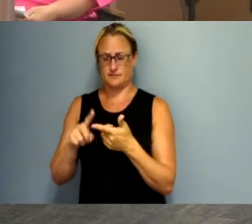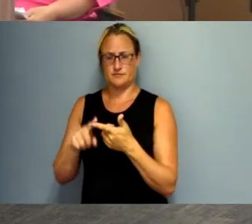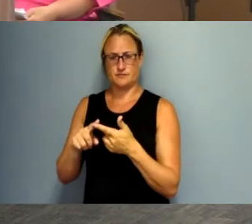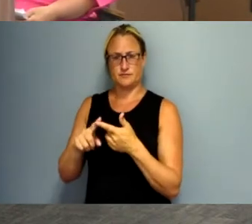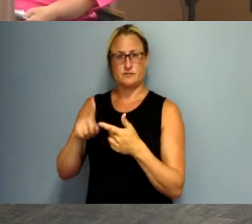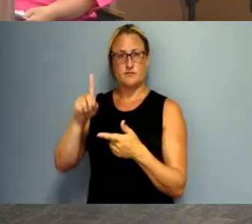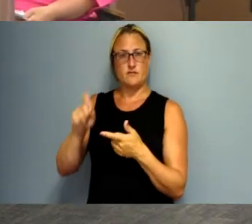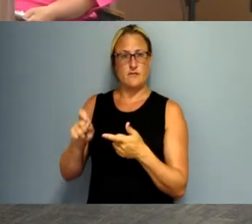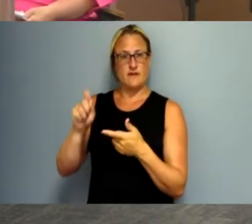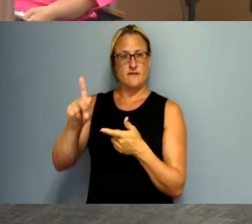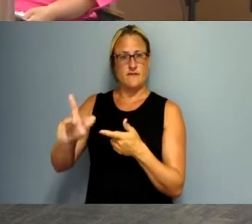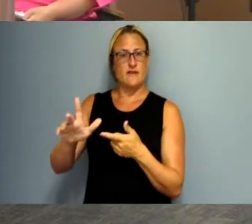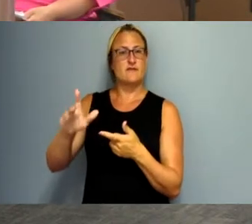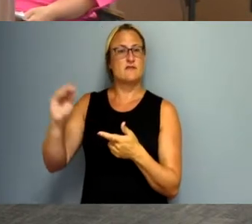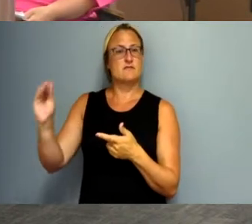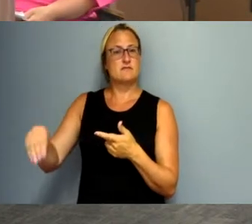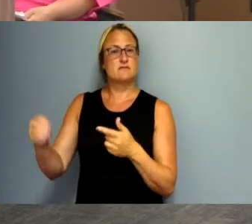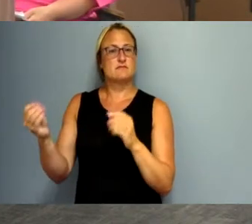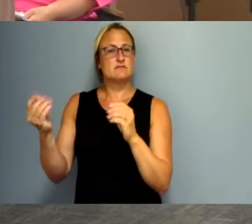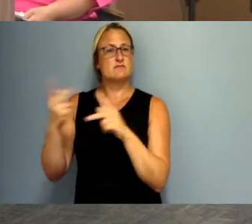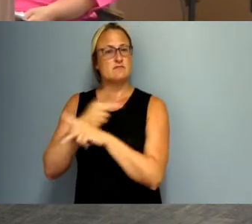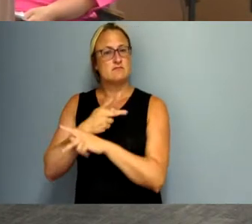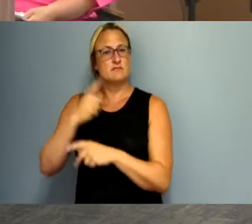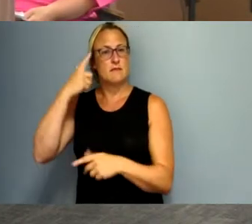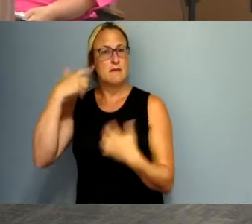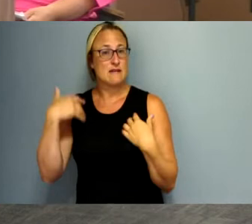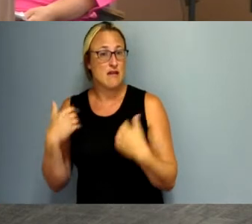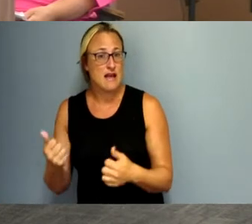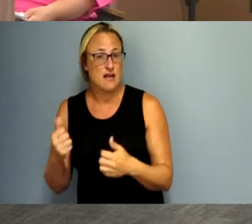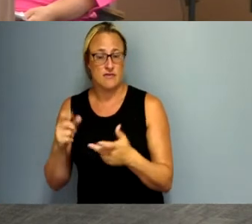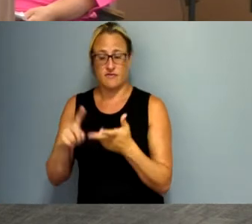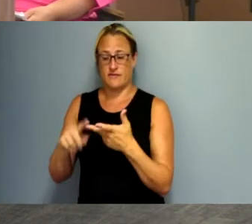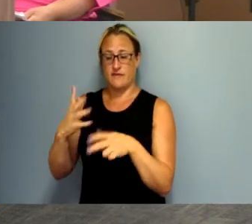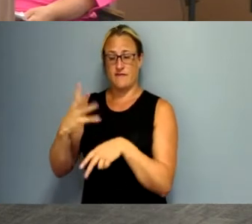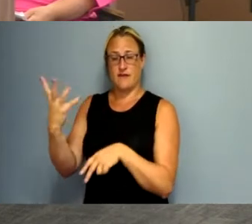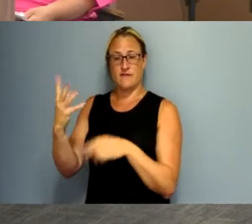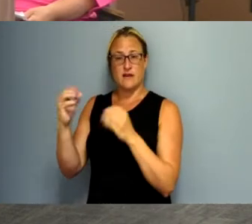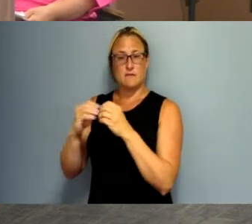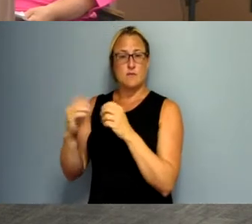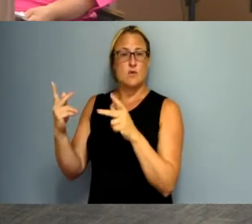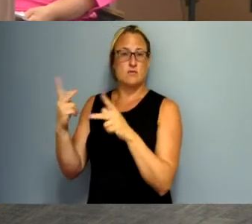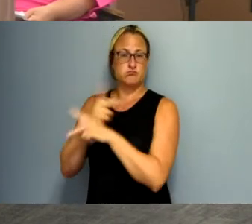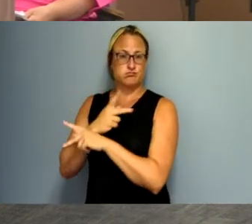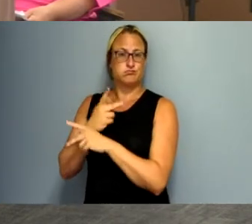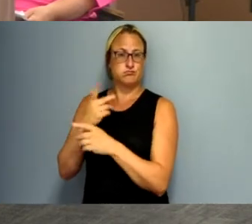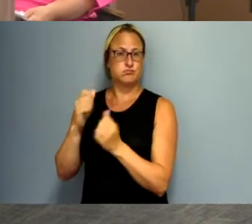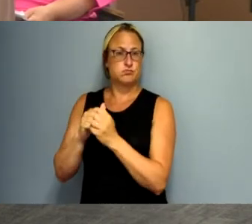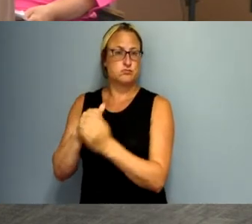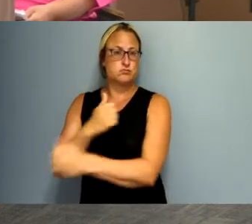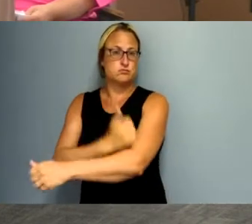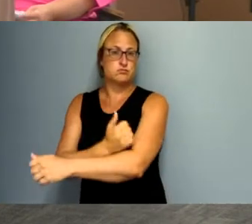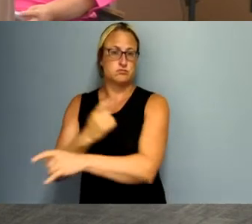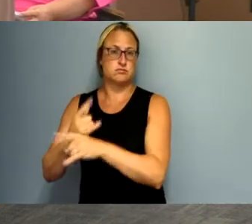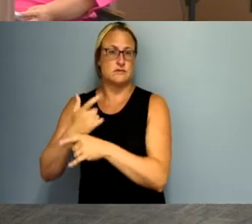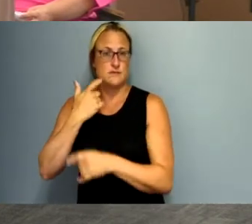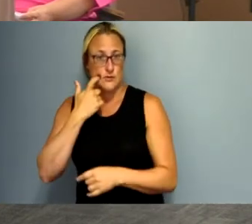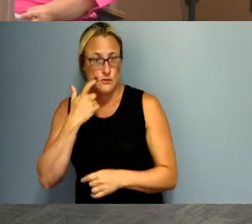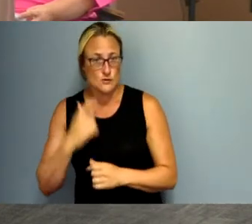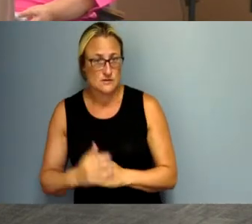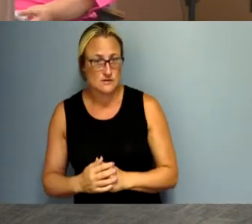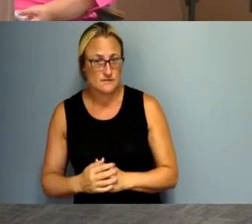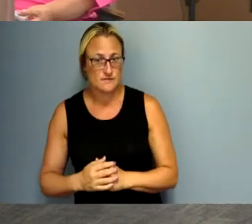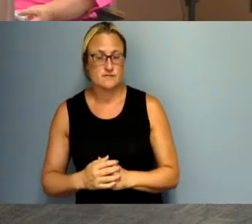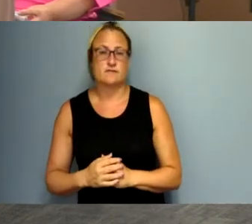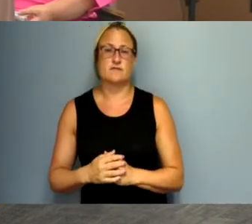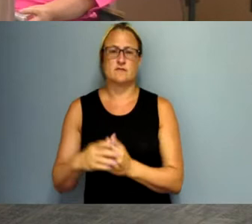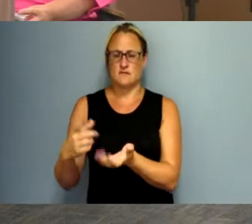mental health condition, and 5 times more likely to report a substance use condition. To address this gap, the Department of